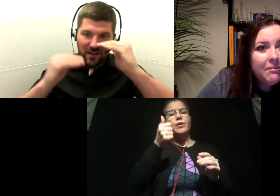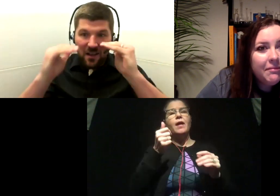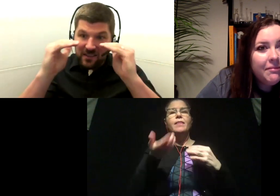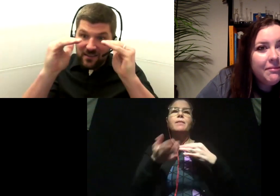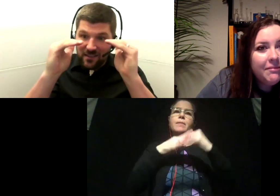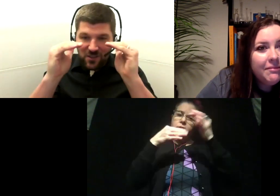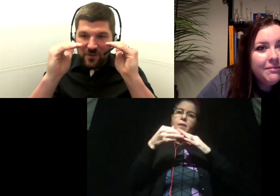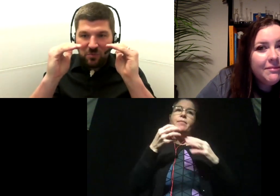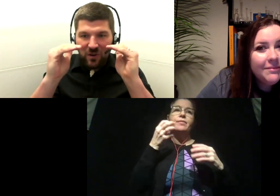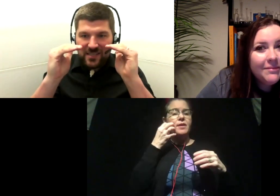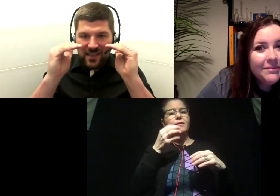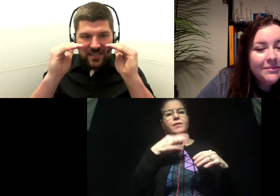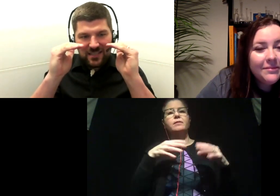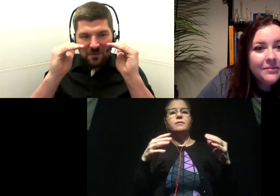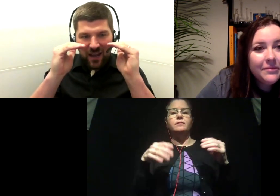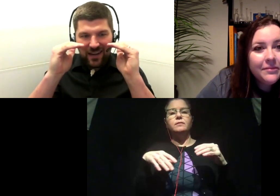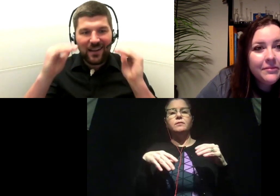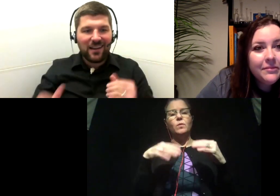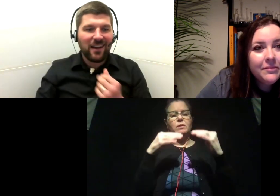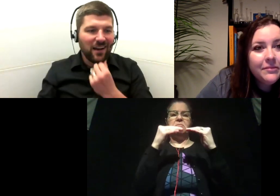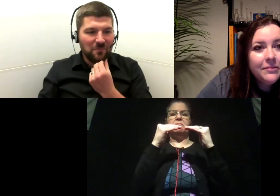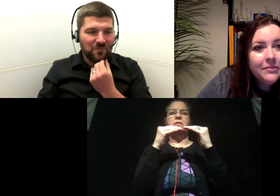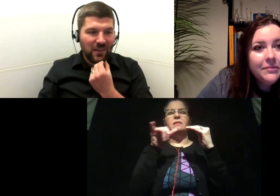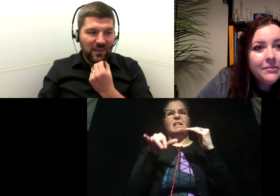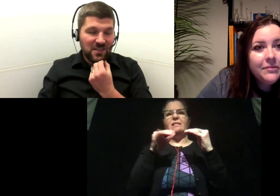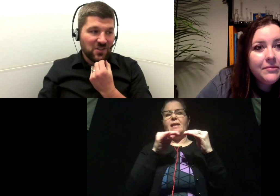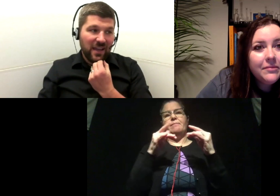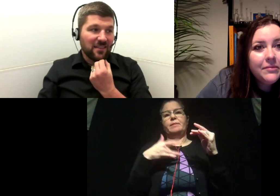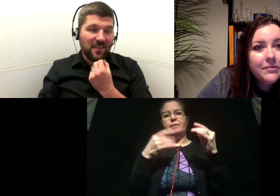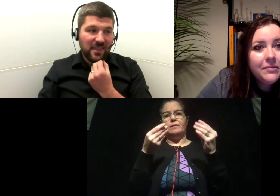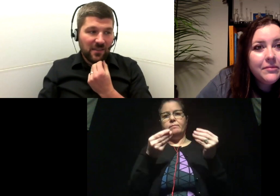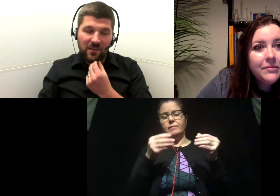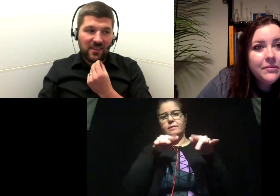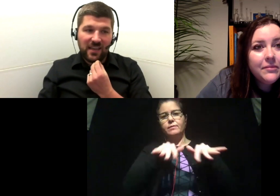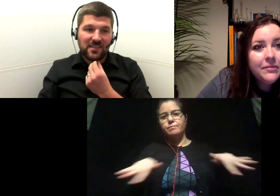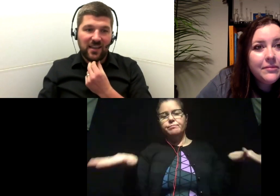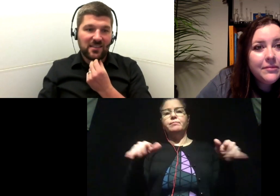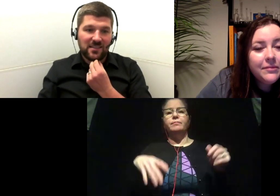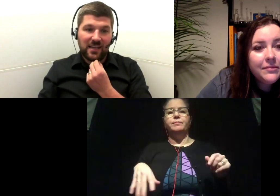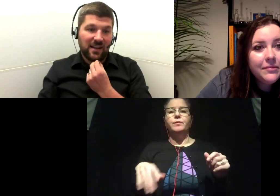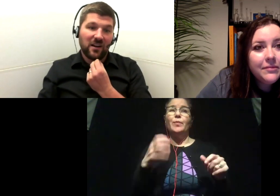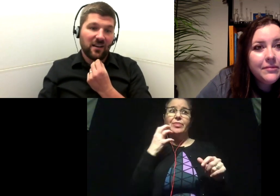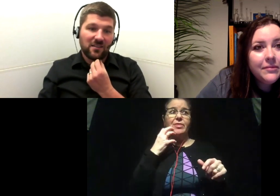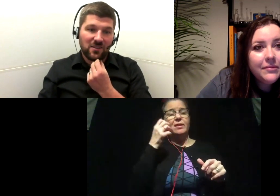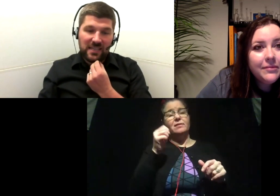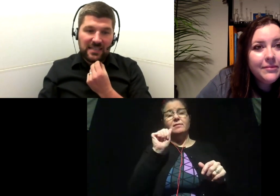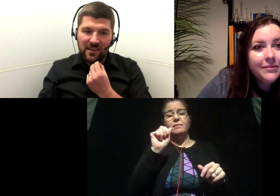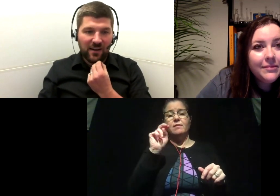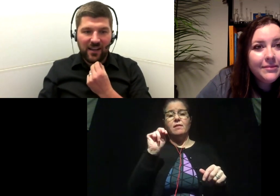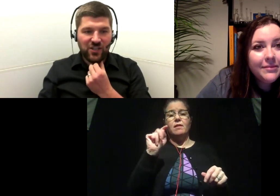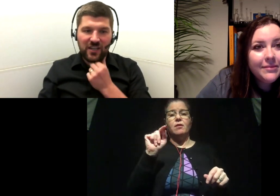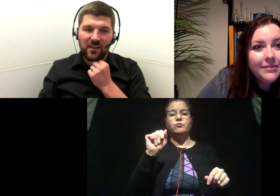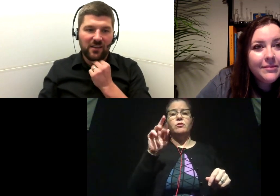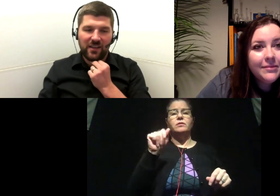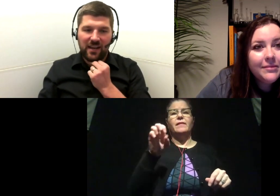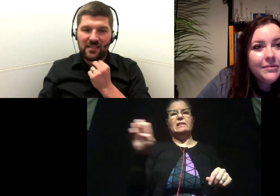gets thinner. The surface more or less stays at the same height. And so, yeah, the very thickest ice is in Antarctica. So in the East Antarctic